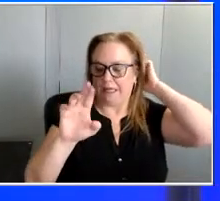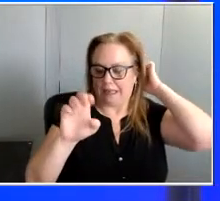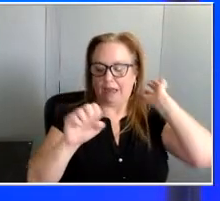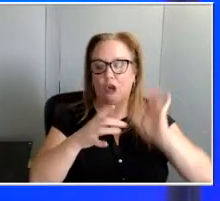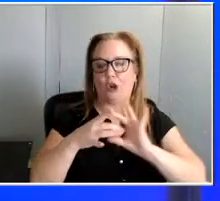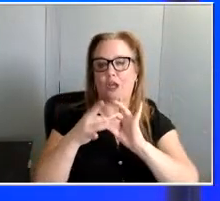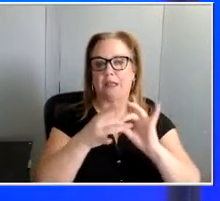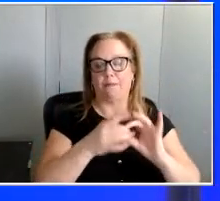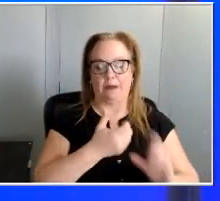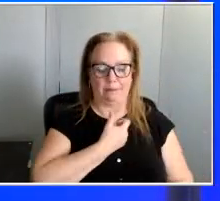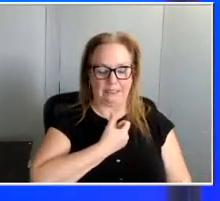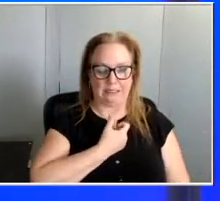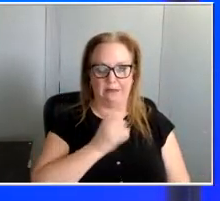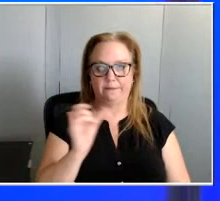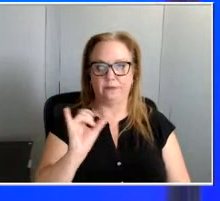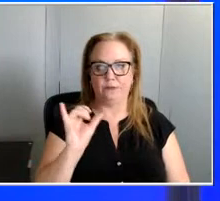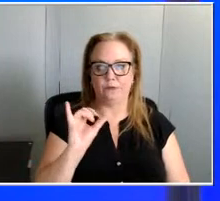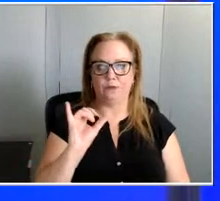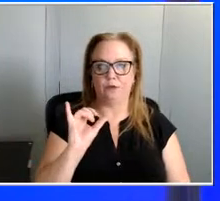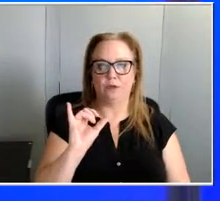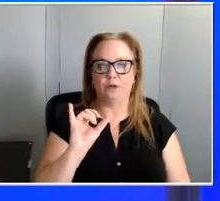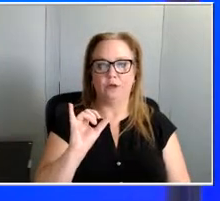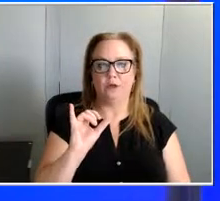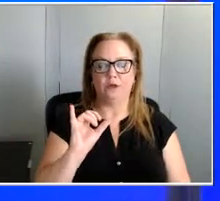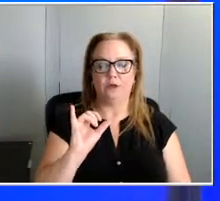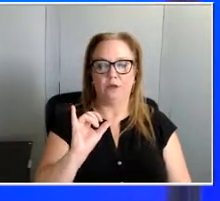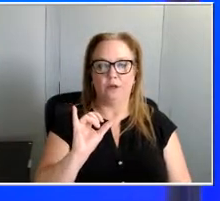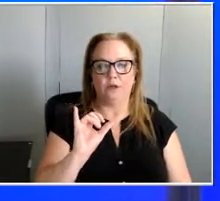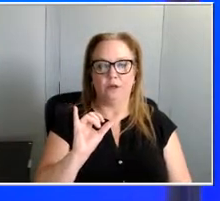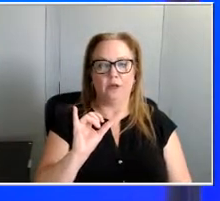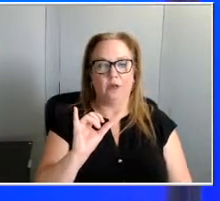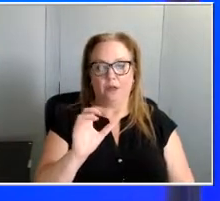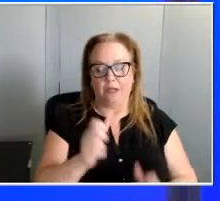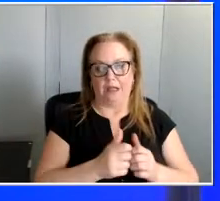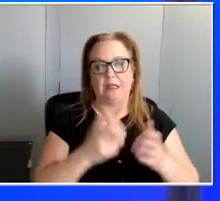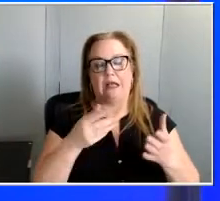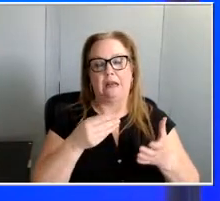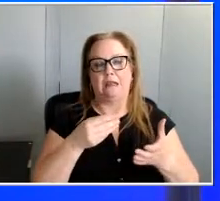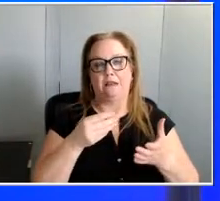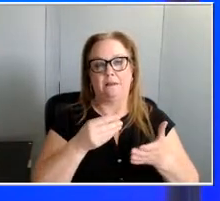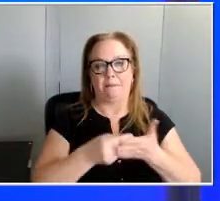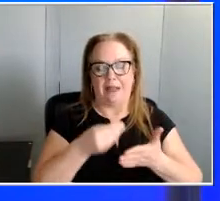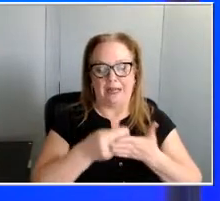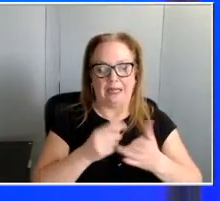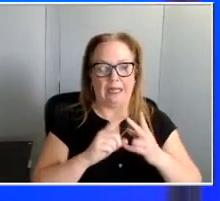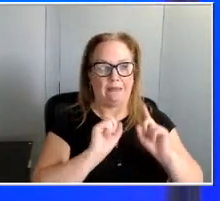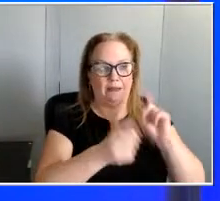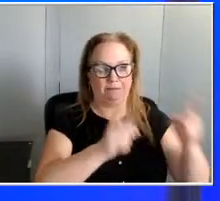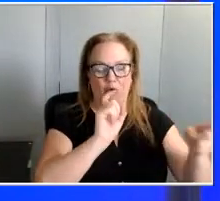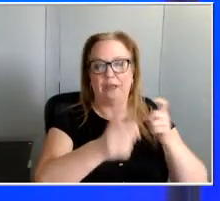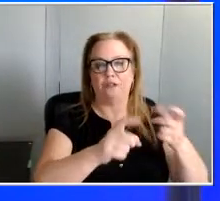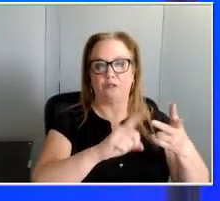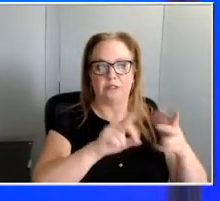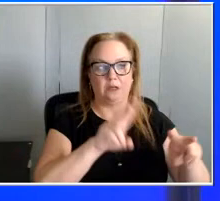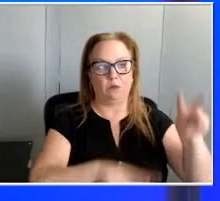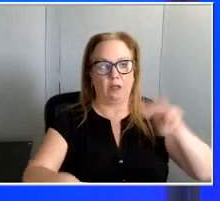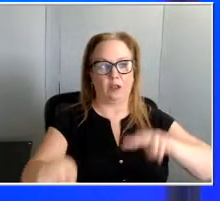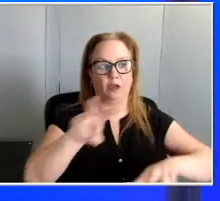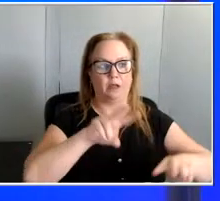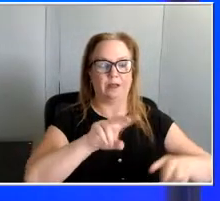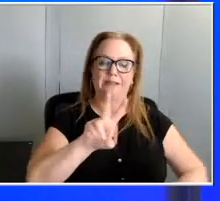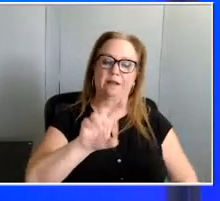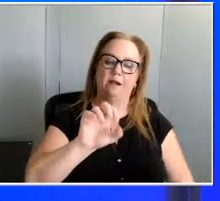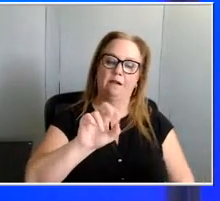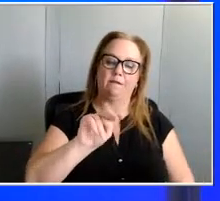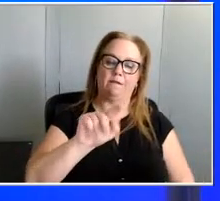and myself and others, we've taken a lot of the grants and the philanthropy donations, and we look at it as venture capital,